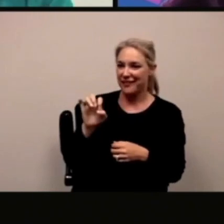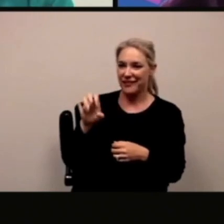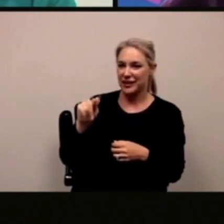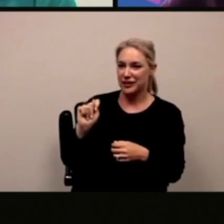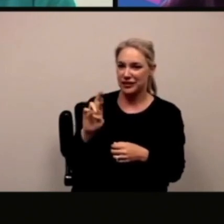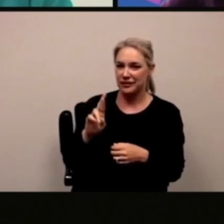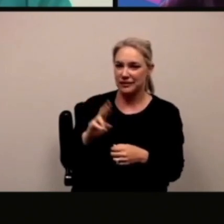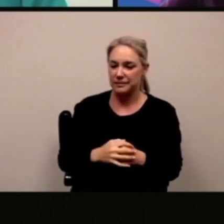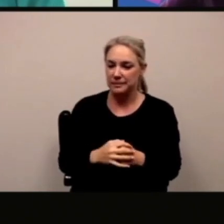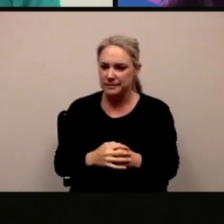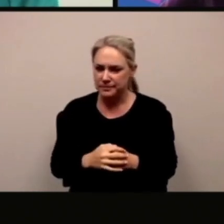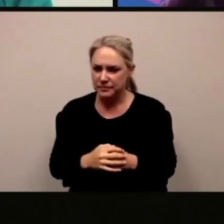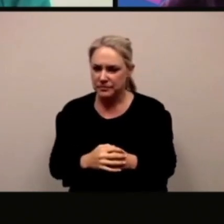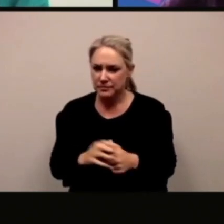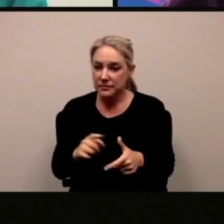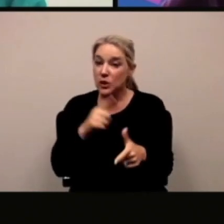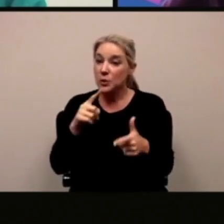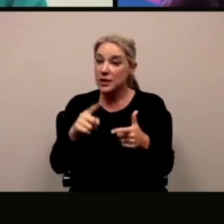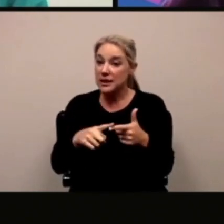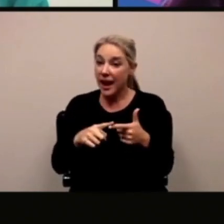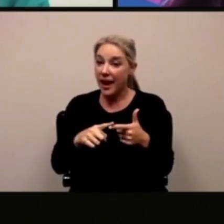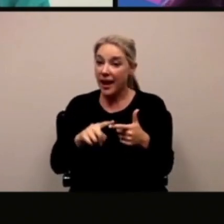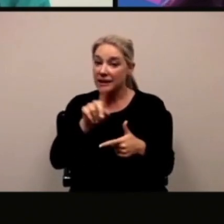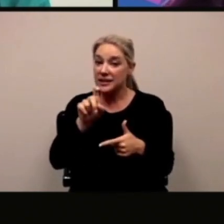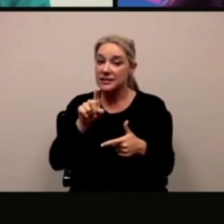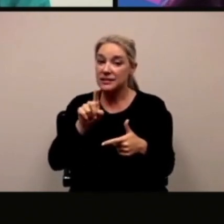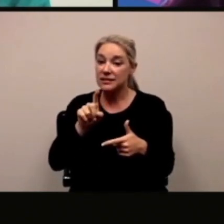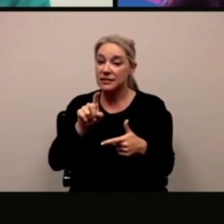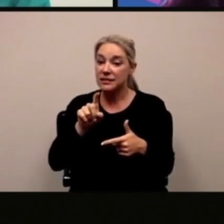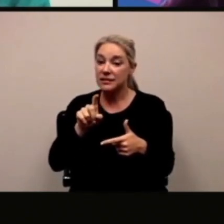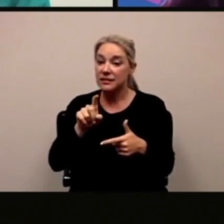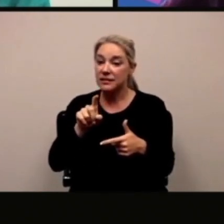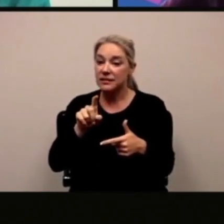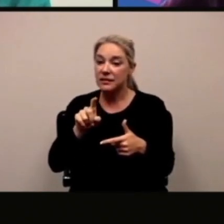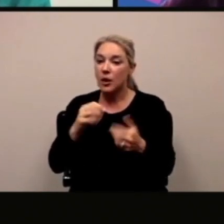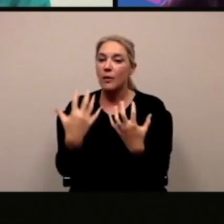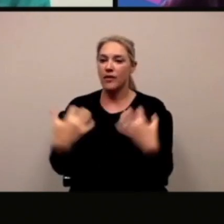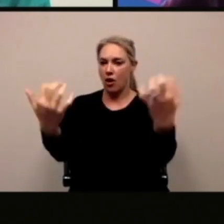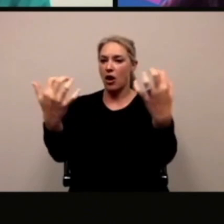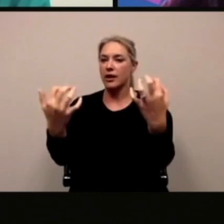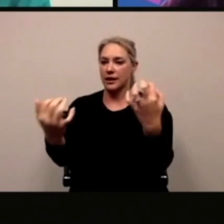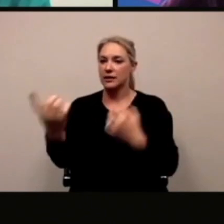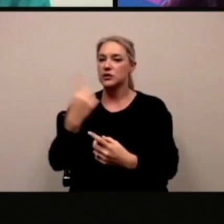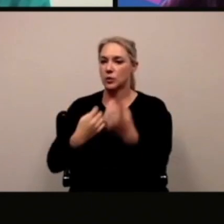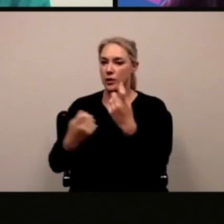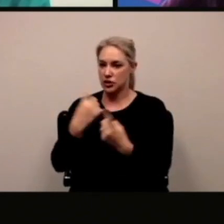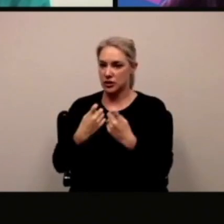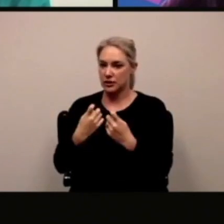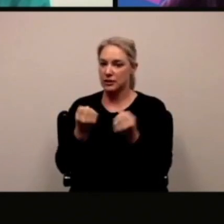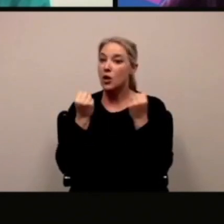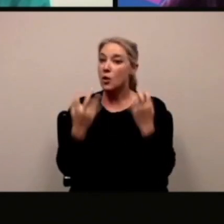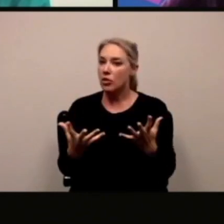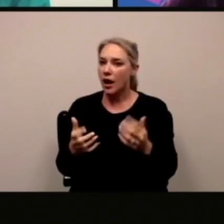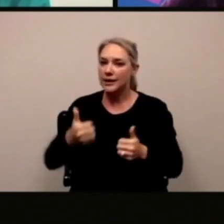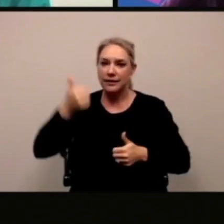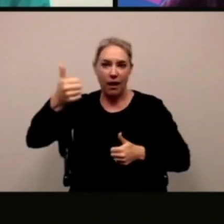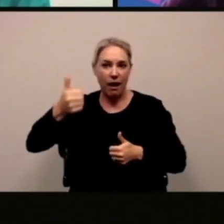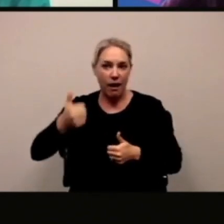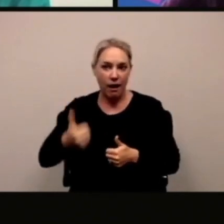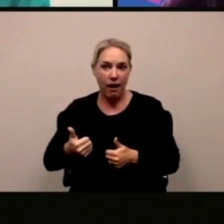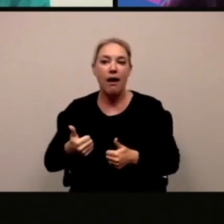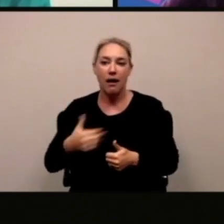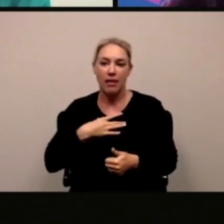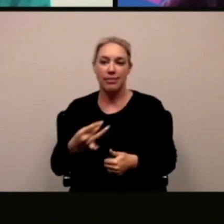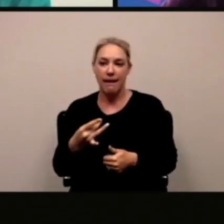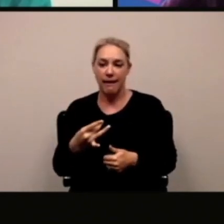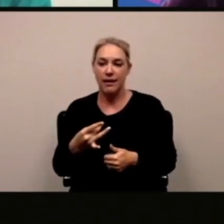So next I'm going to ask this question. Well, I'm going to go to an audience question because it's got like a bunch of thumbs up on this question. So I'm thinking some people